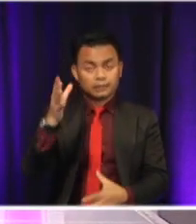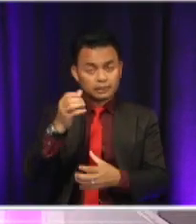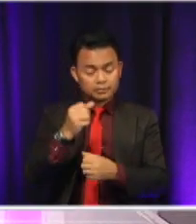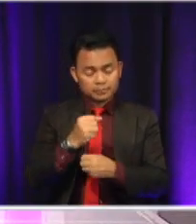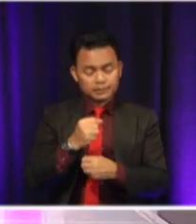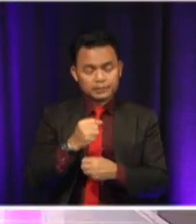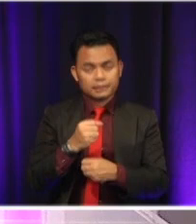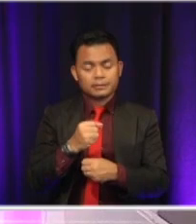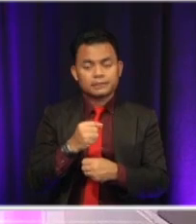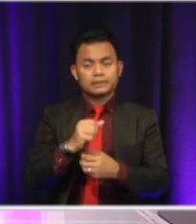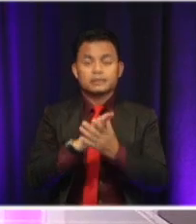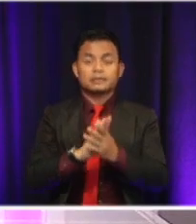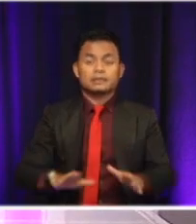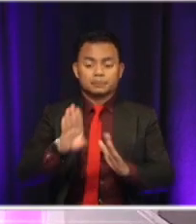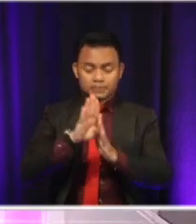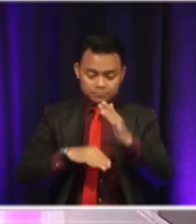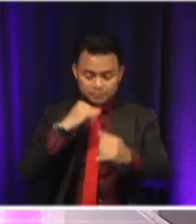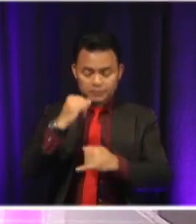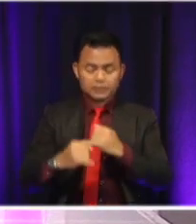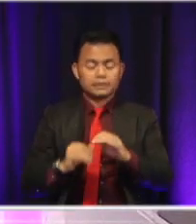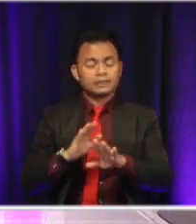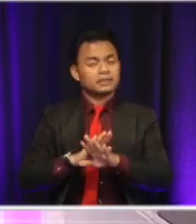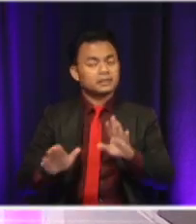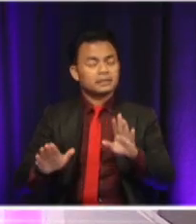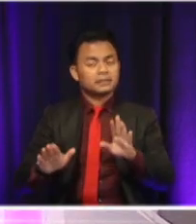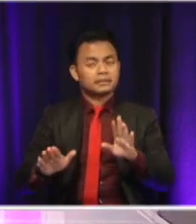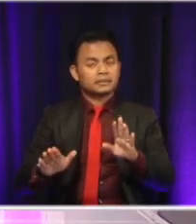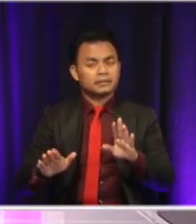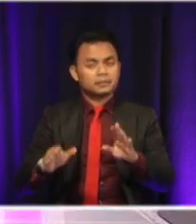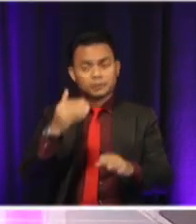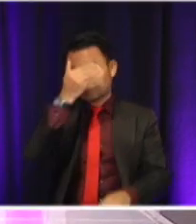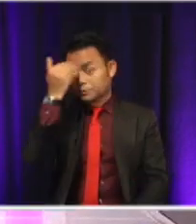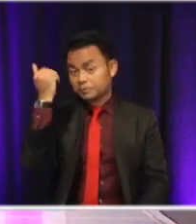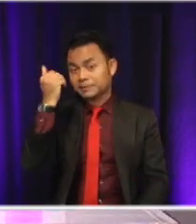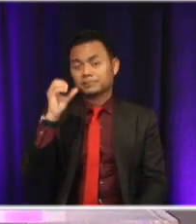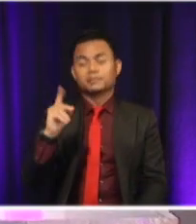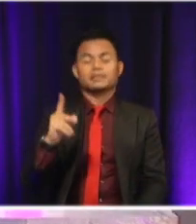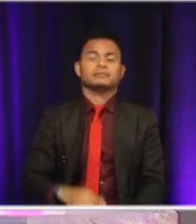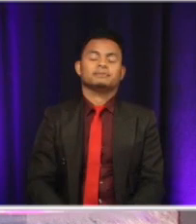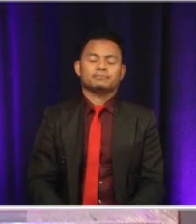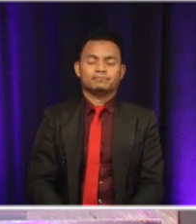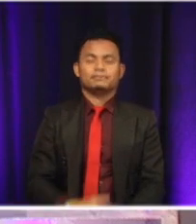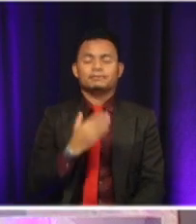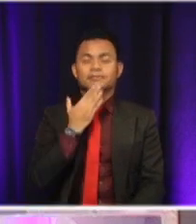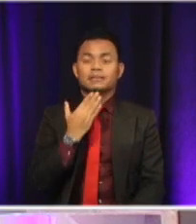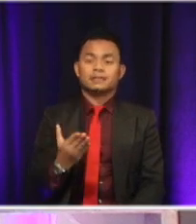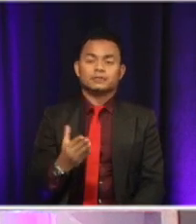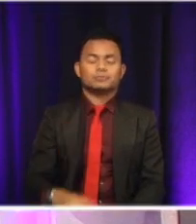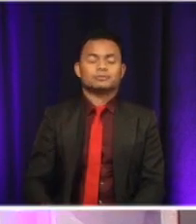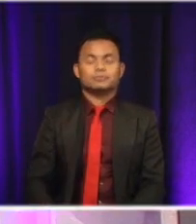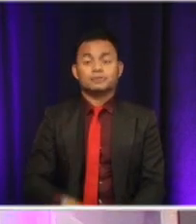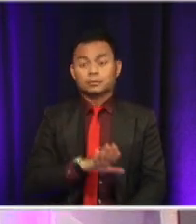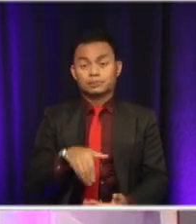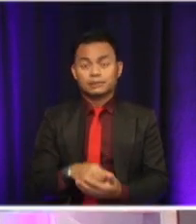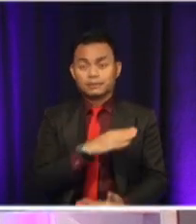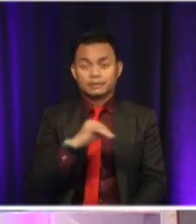And don't forget all the formats and formulas shared by Teacher Azima for today. And thank you as well to our sign language